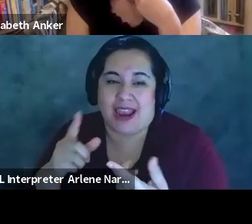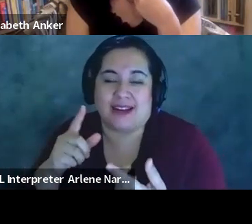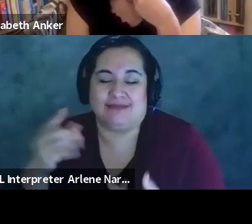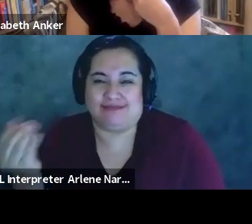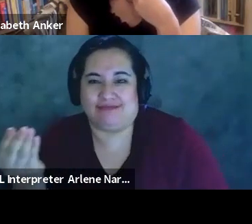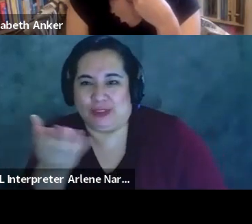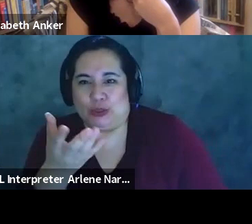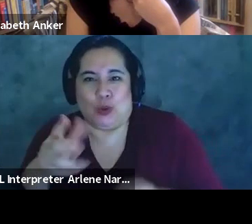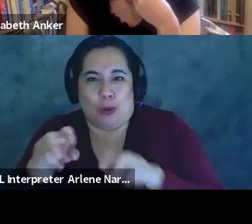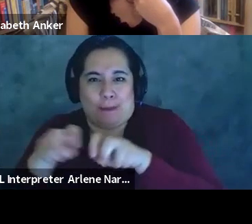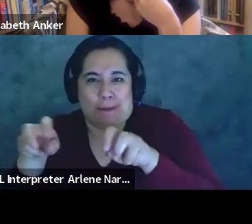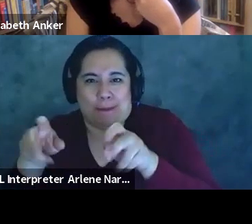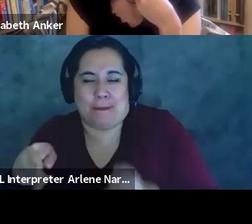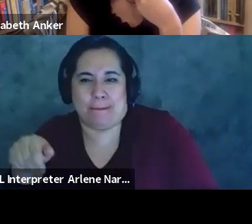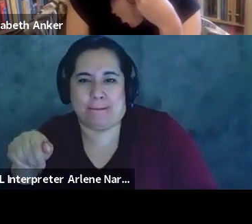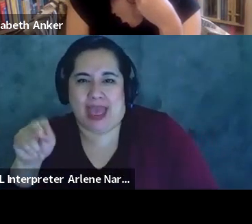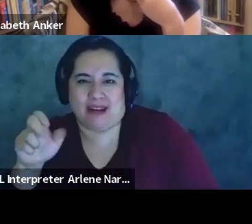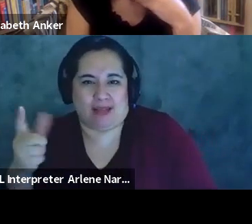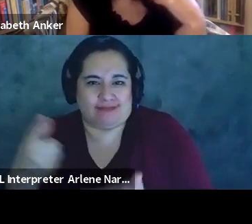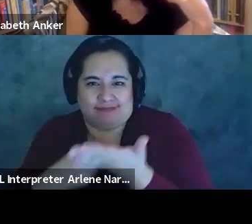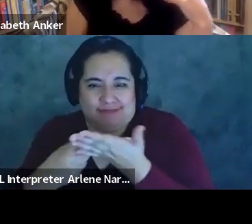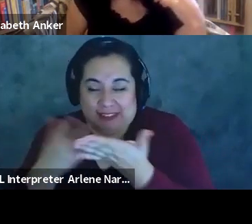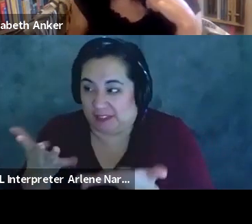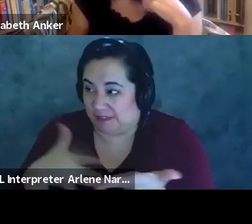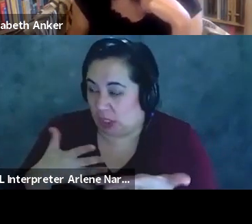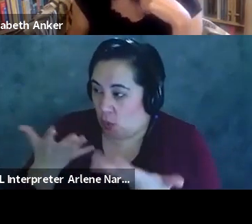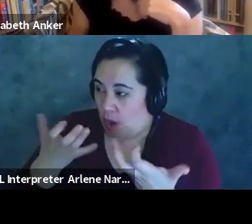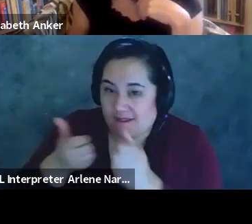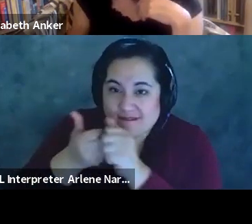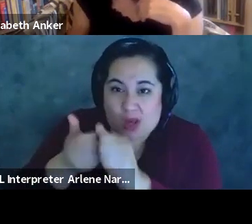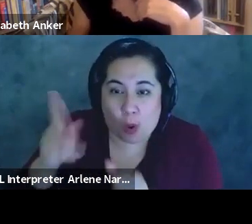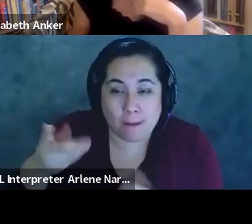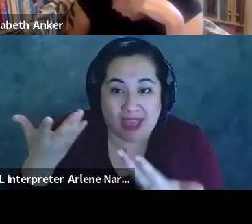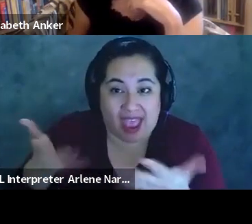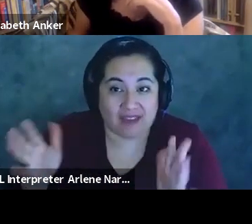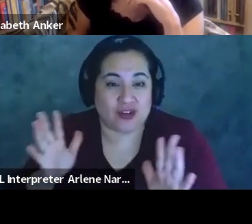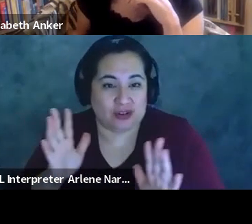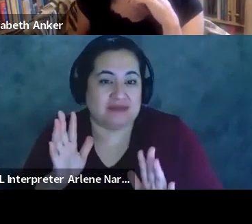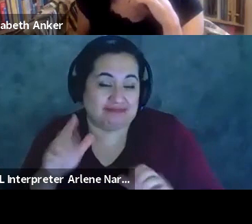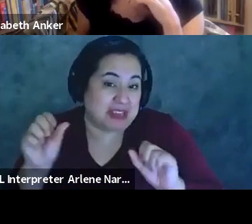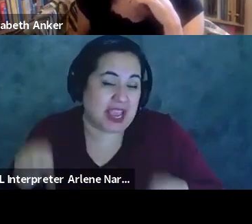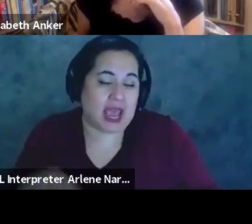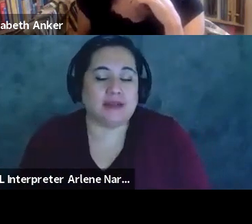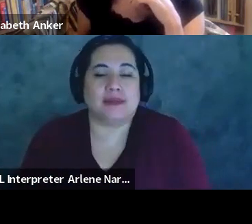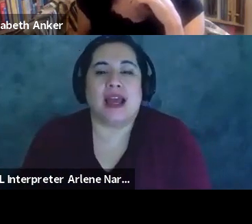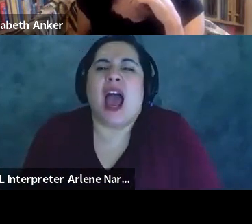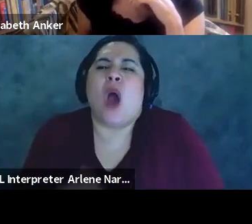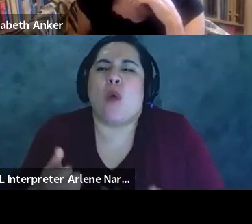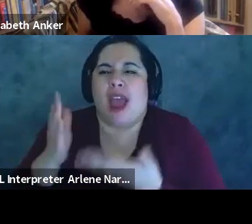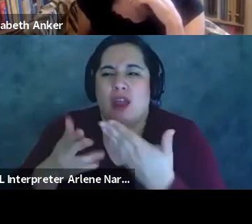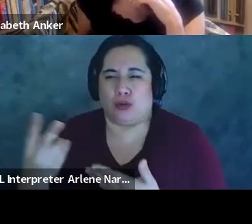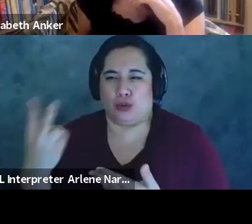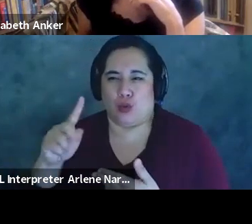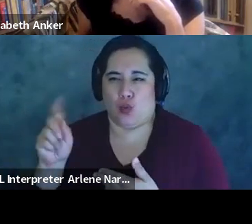the panelists, and if they feel they want to follow up after the fact, they can. But I want to end with two questions